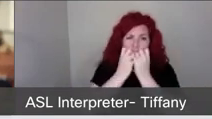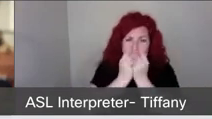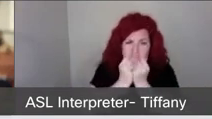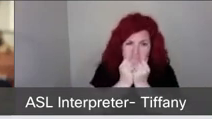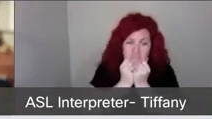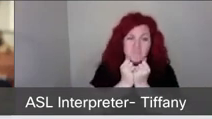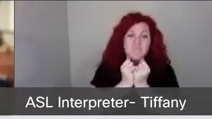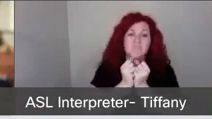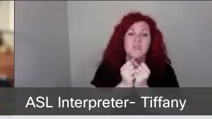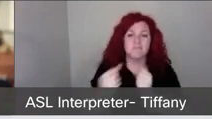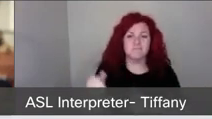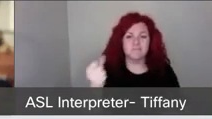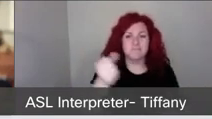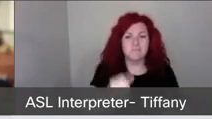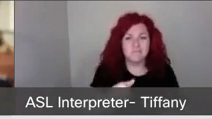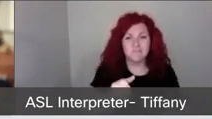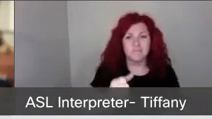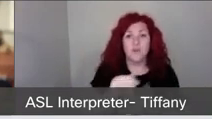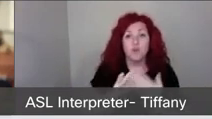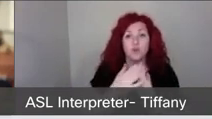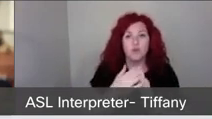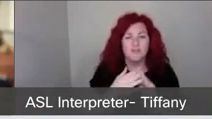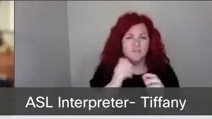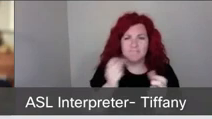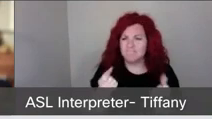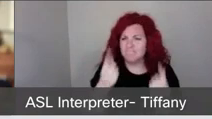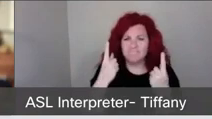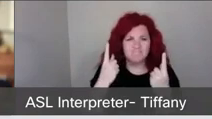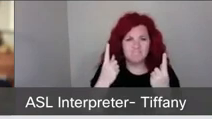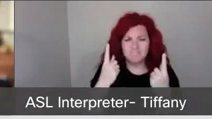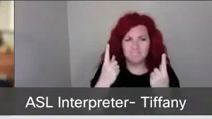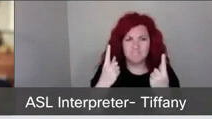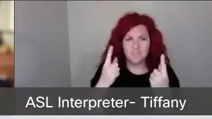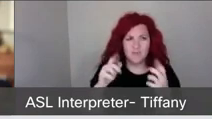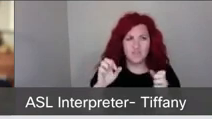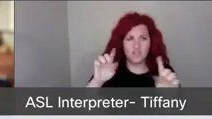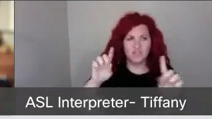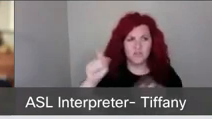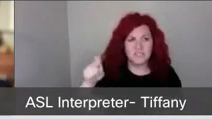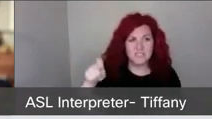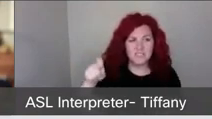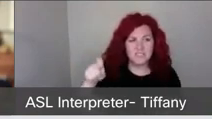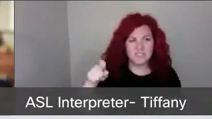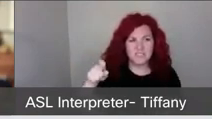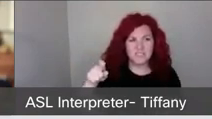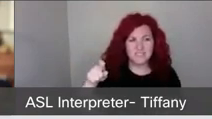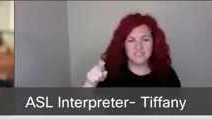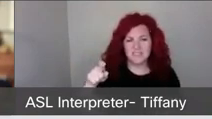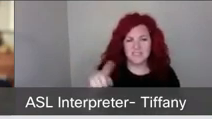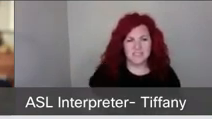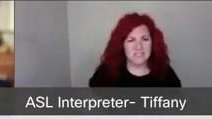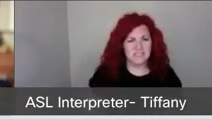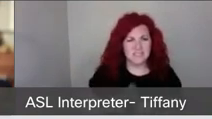and putting us into a community that has no understanding of our educational needs, that is totally different.